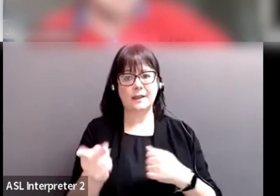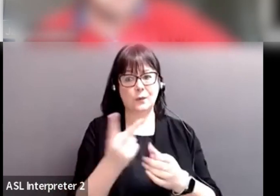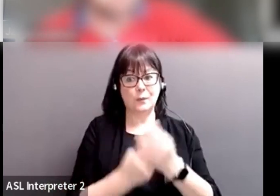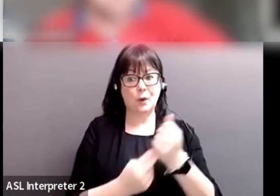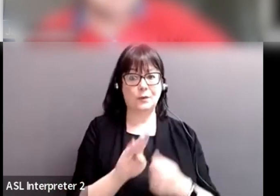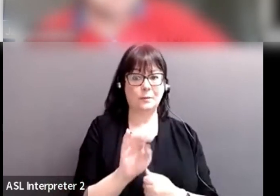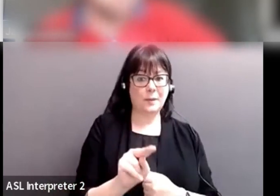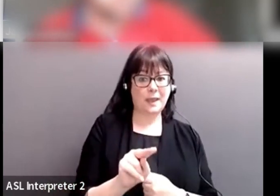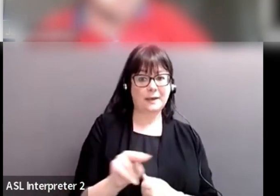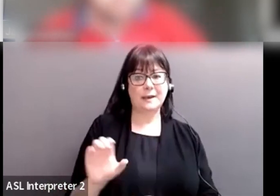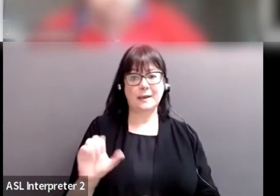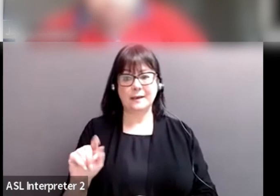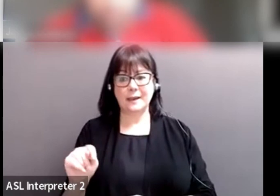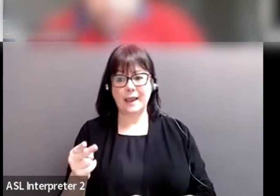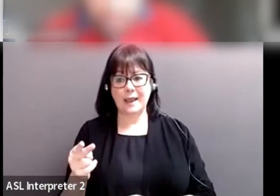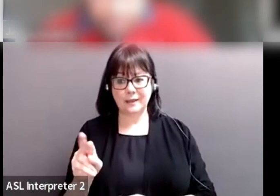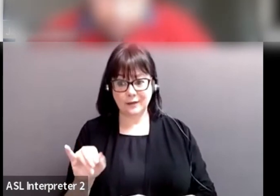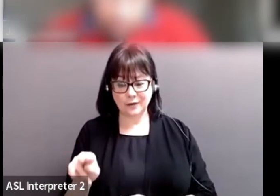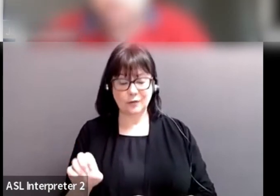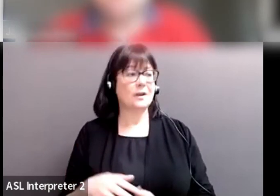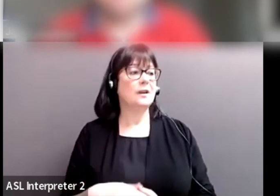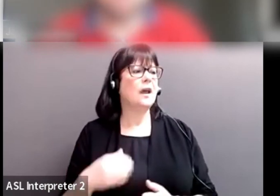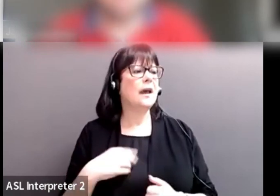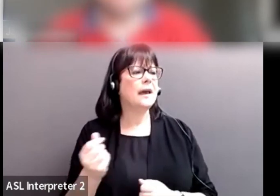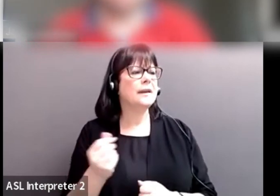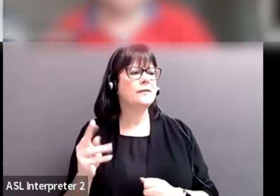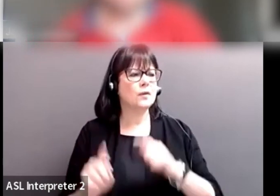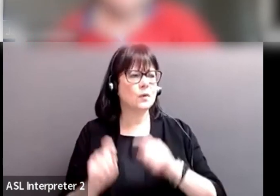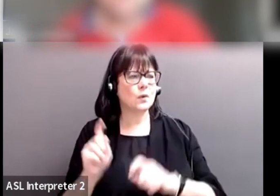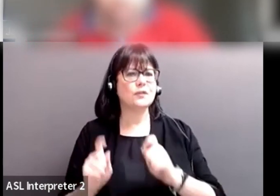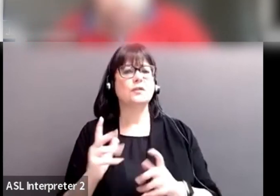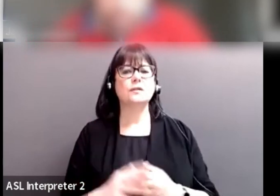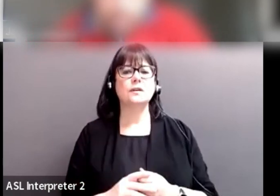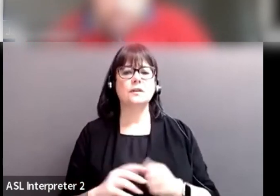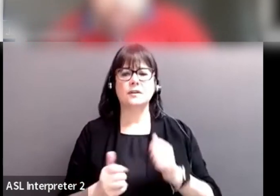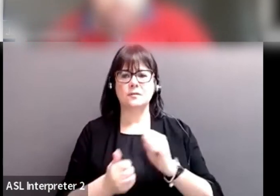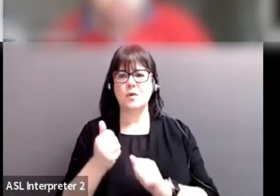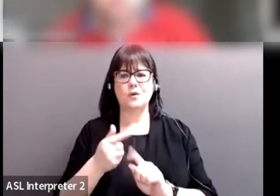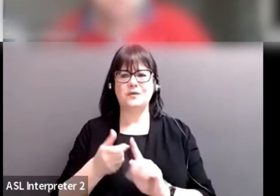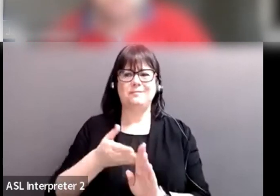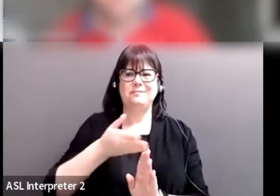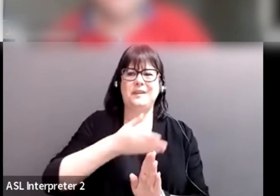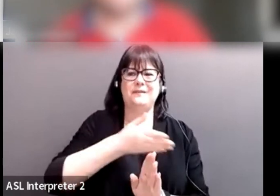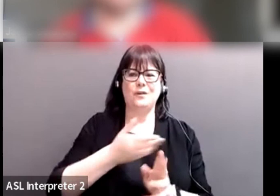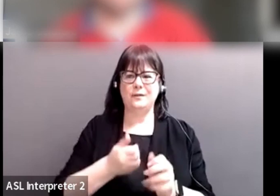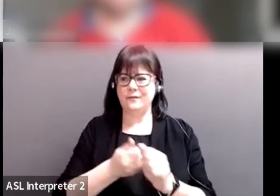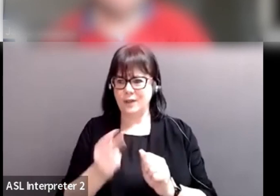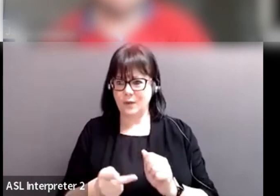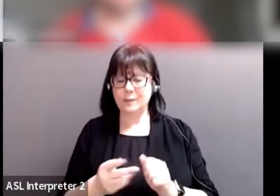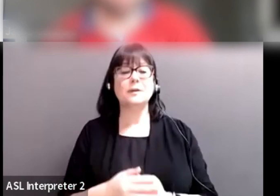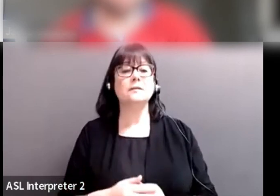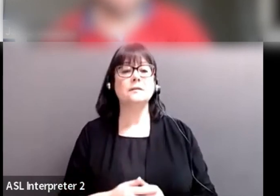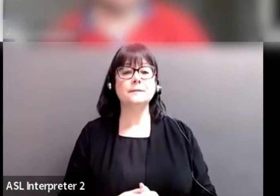had a couple questions. I'm hoping to keep them concise. They're mostly just following up on the questions that I asked earlier. So just quickly, when I asked